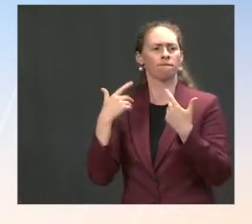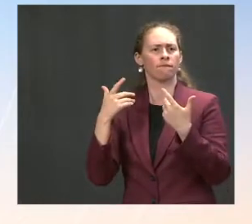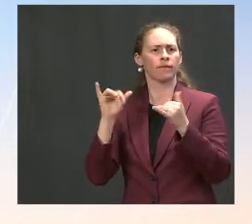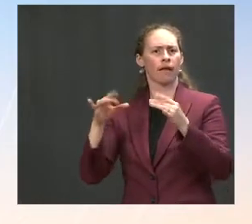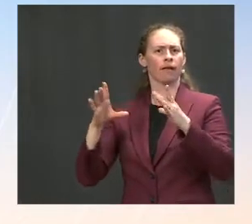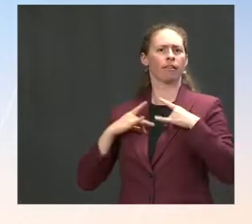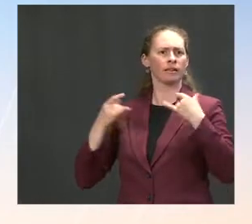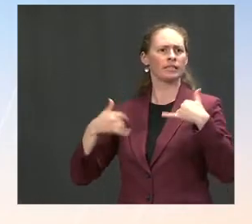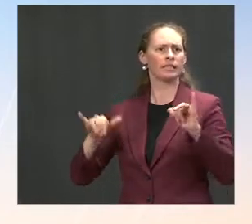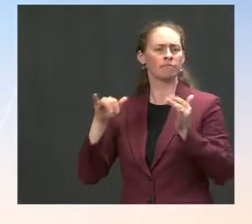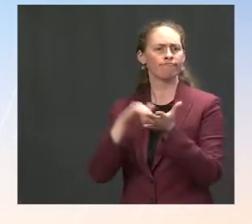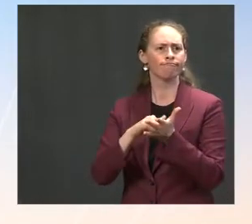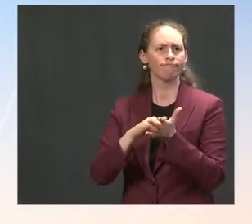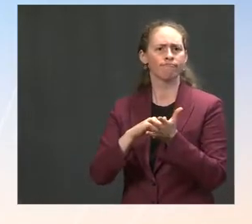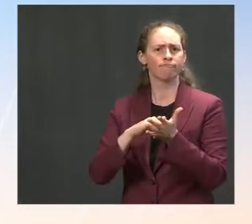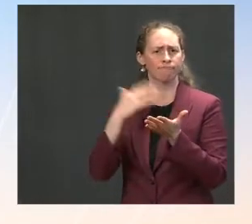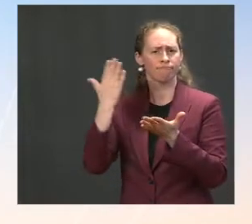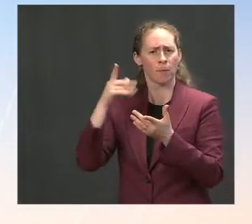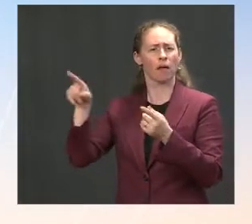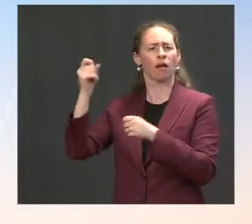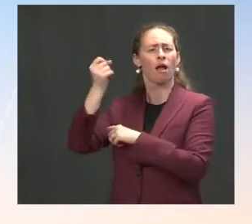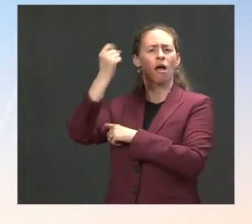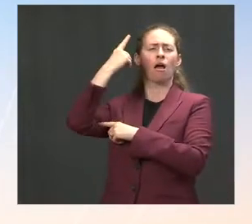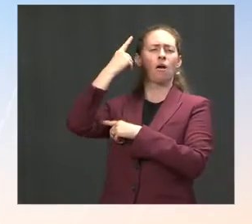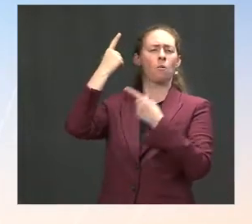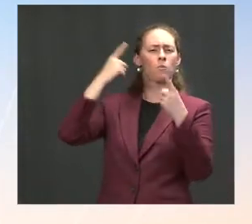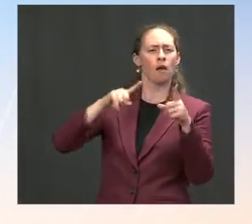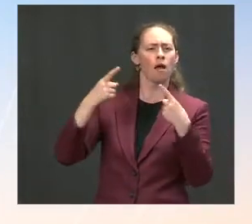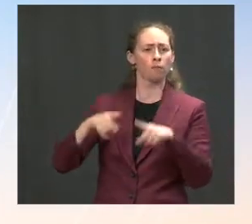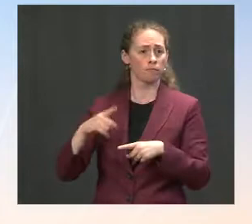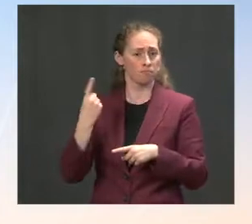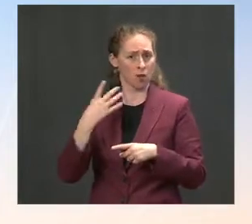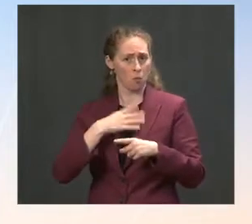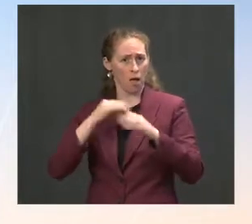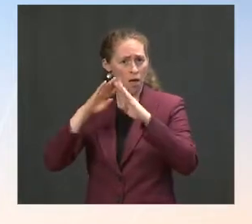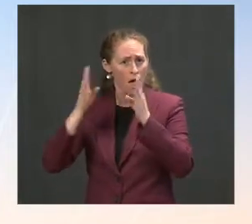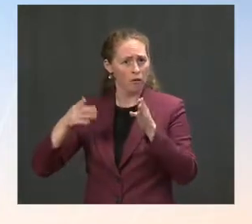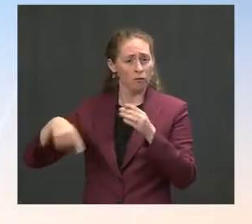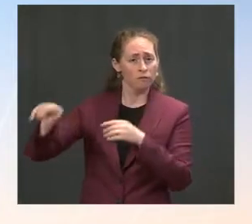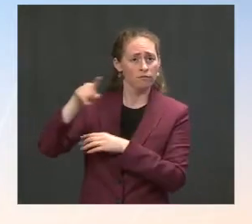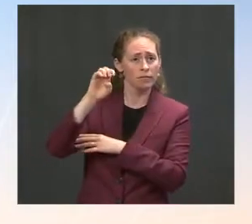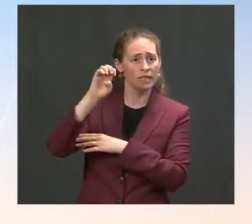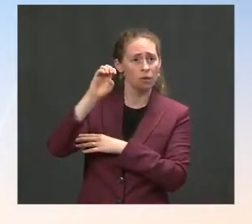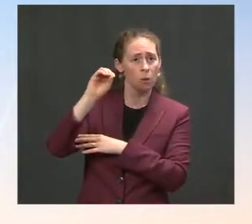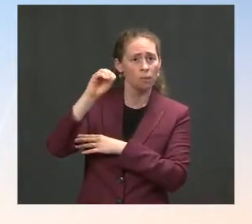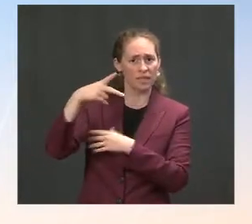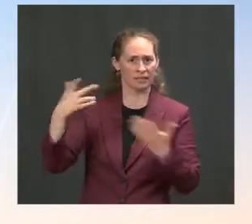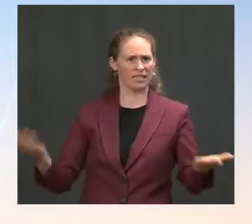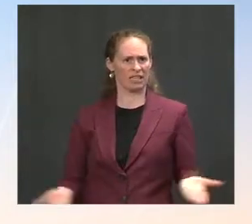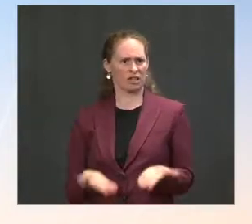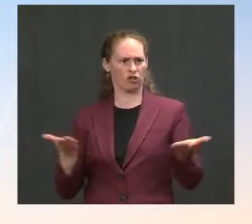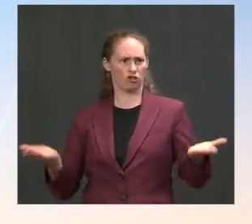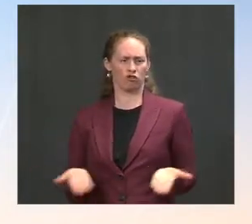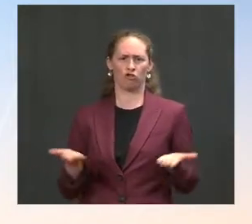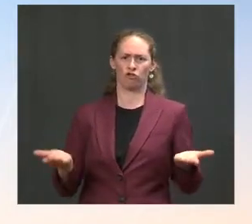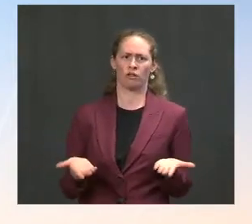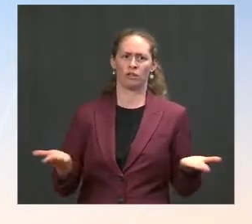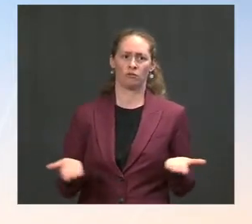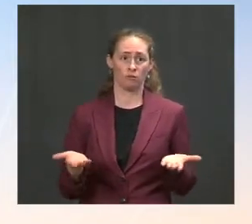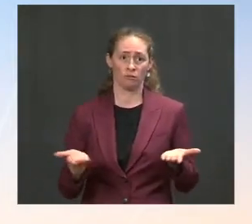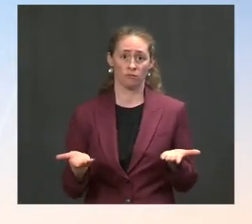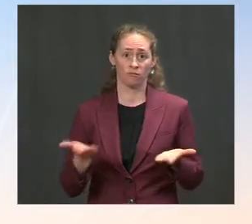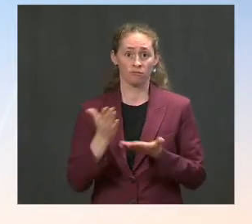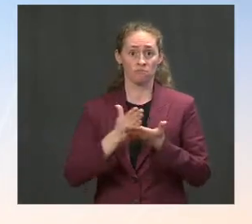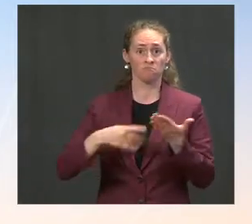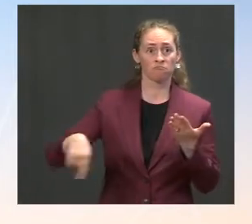those White House employees, staff, EOP on the campus in any capacity who are not vaccinated, are